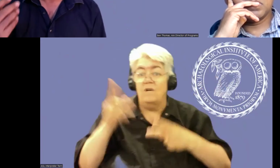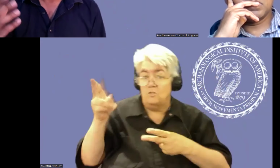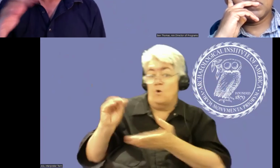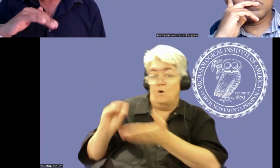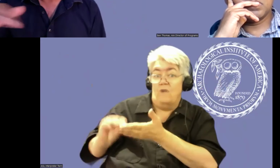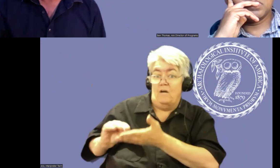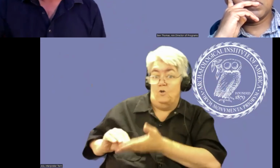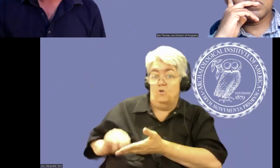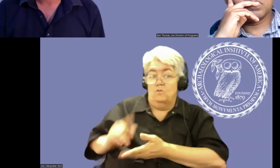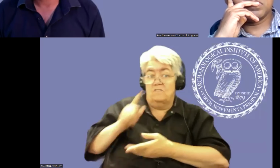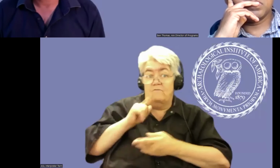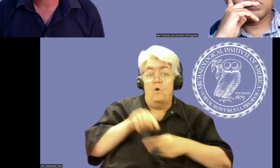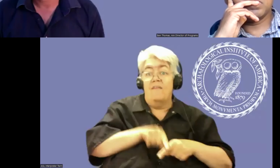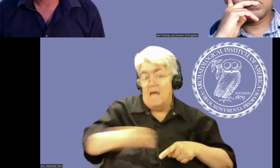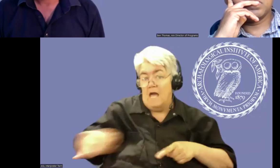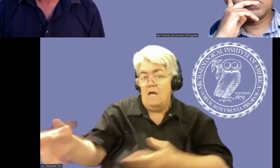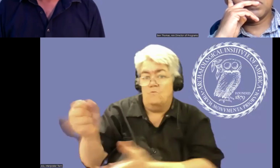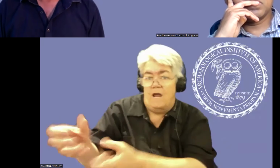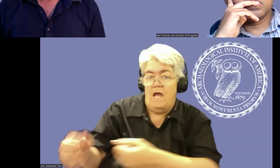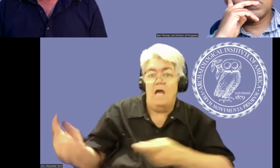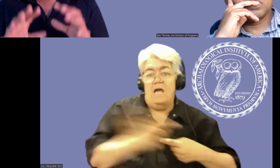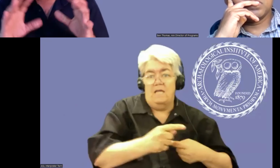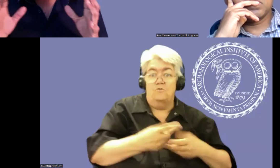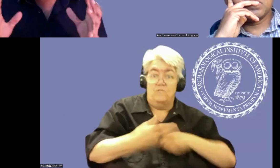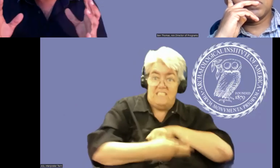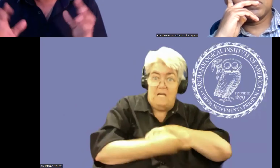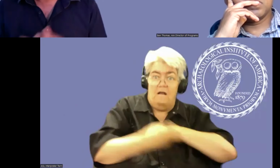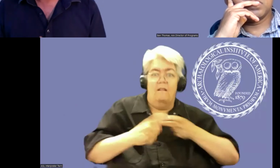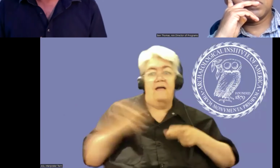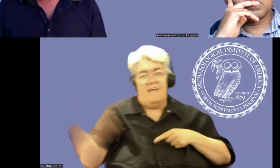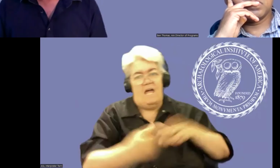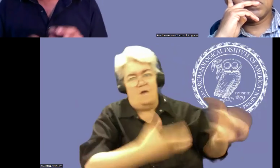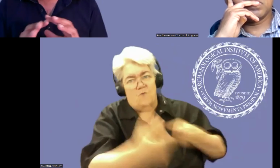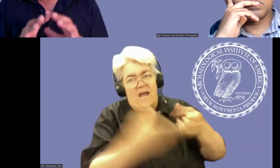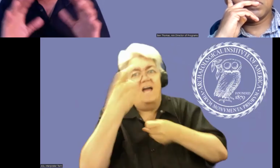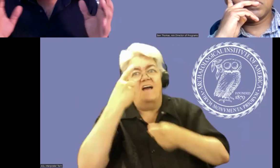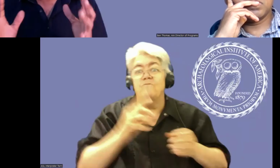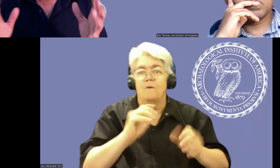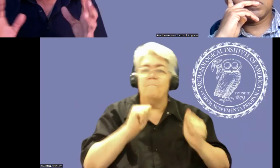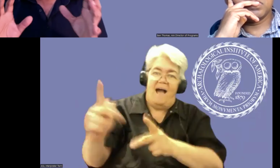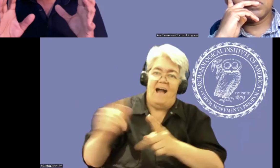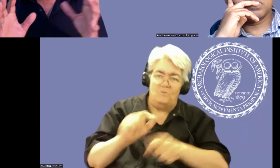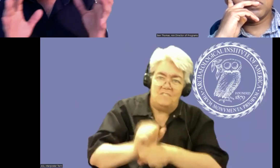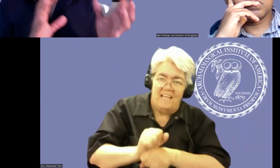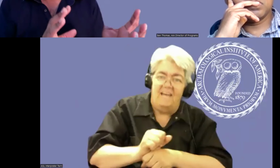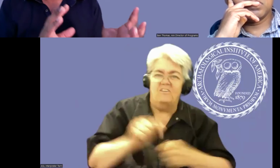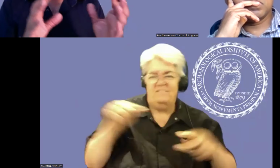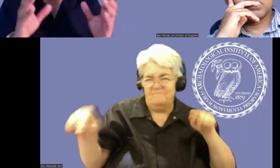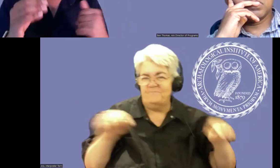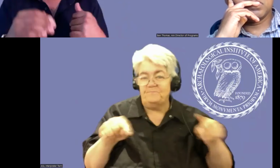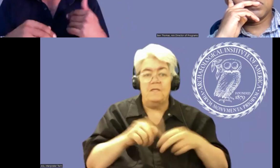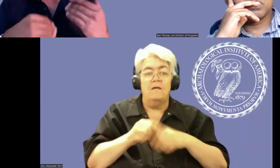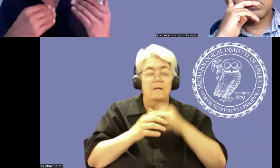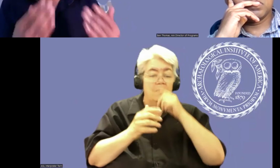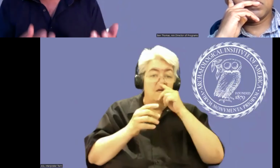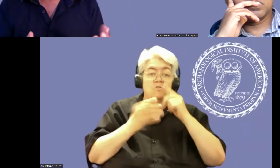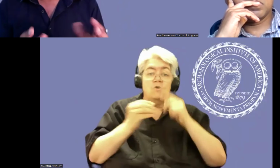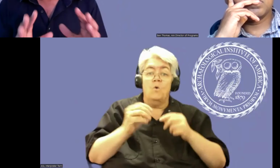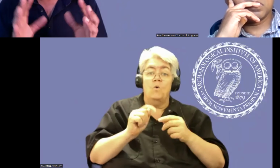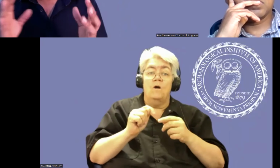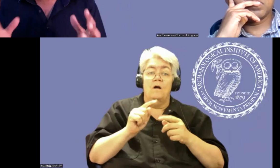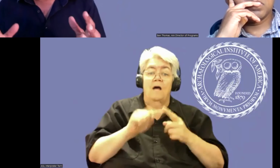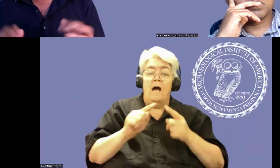raiding and so on from this particular area. Uh, so the dates, um, really fit our dates for the site, our dates